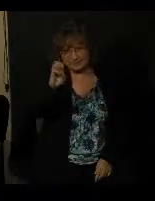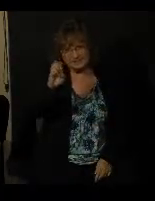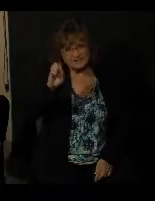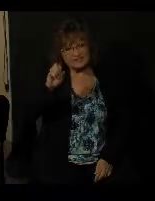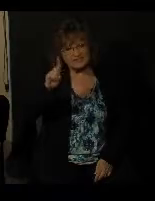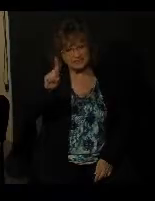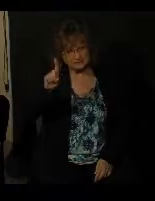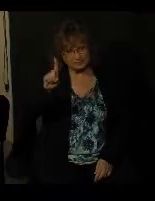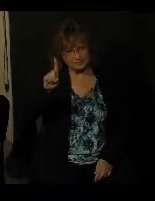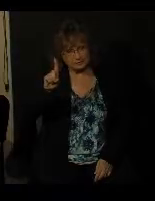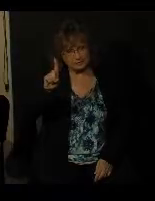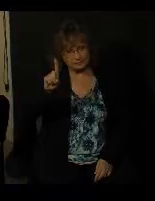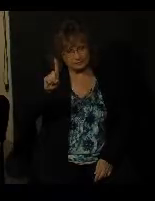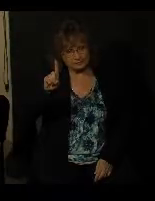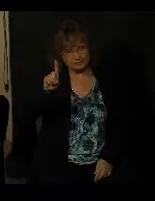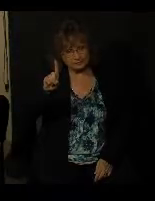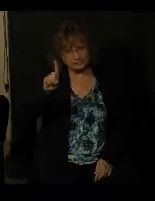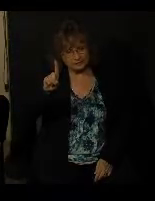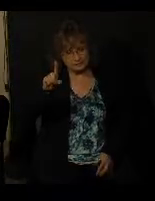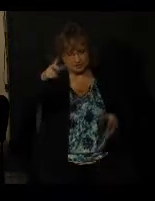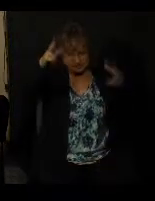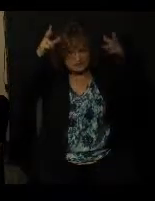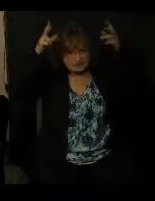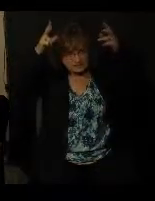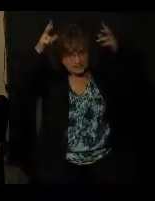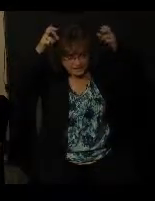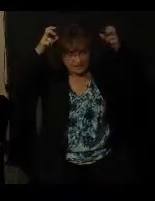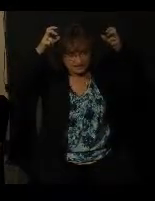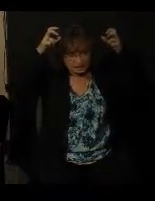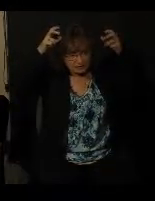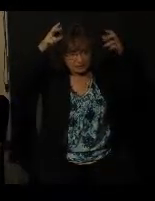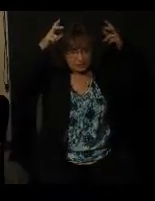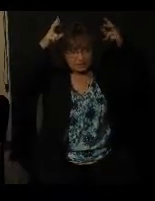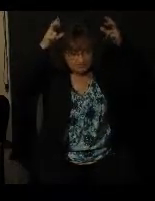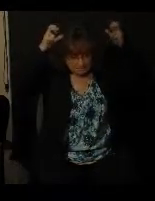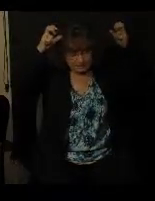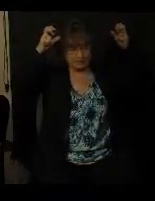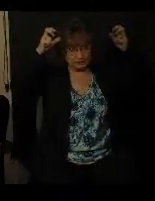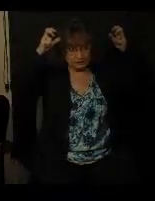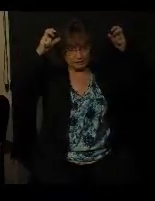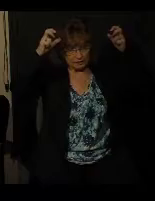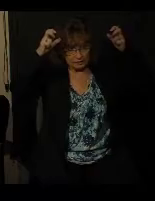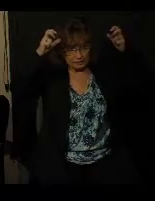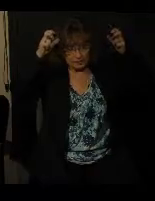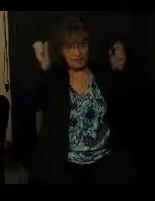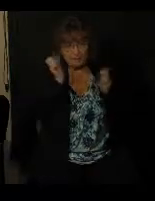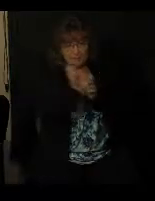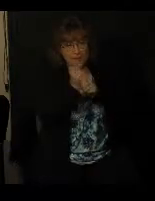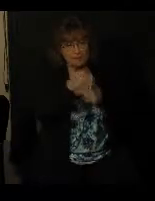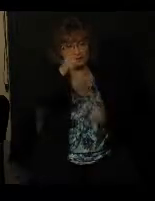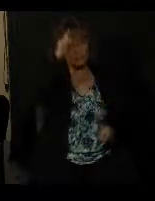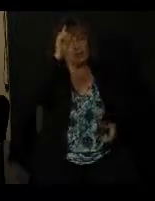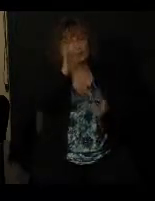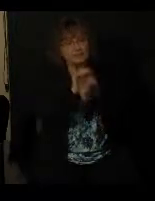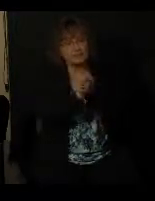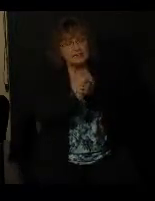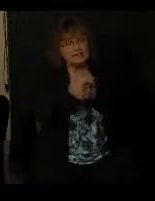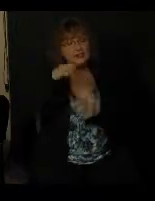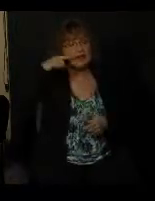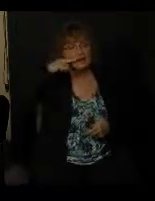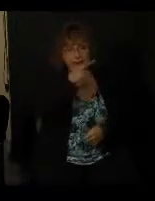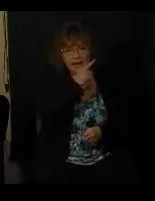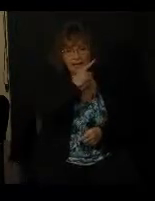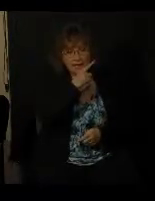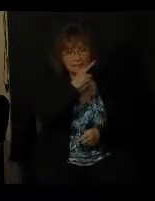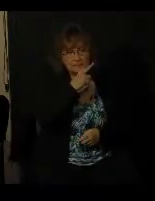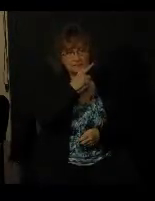Look unto me and be ye saved, all the ends of the earth, for I am God and there is none